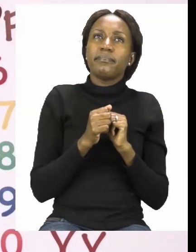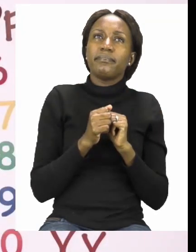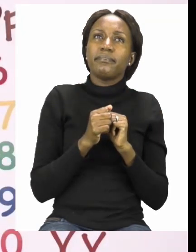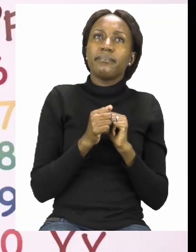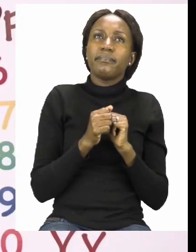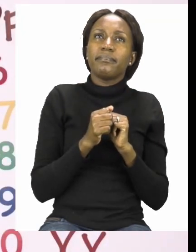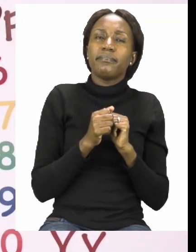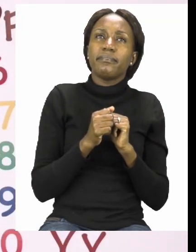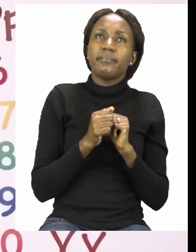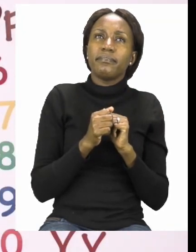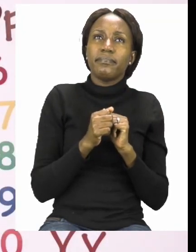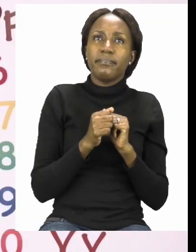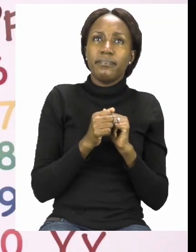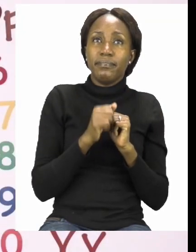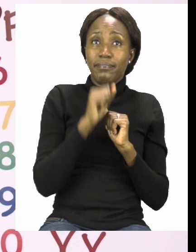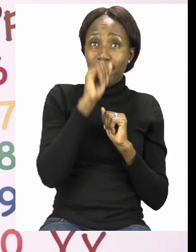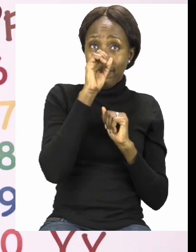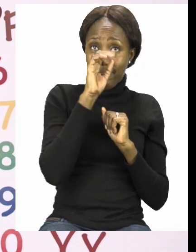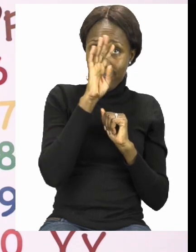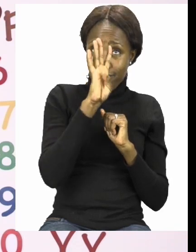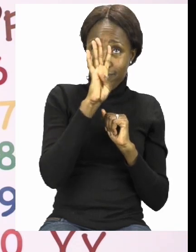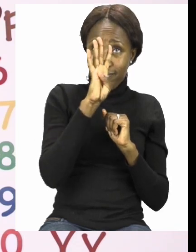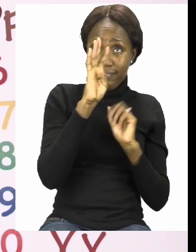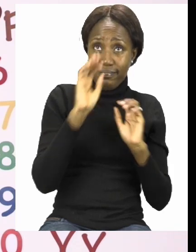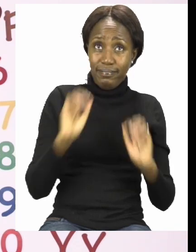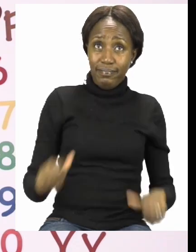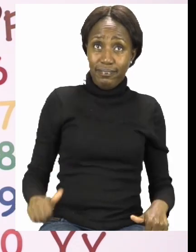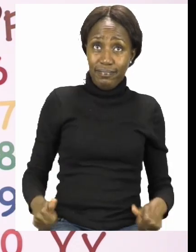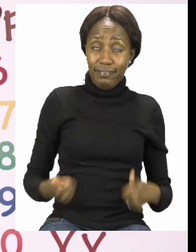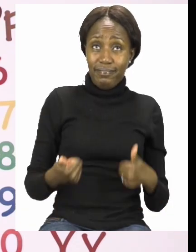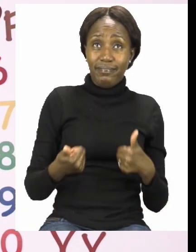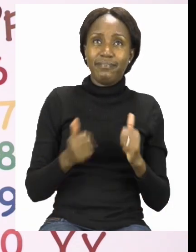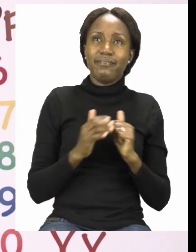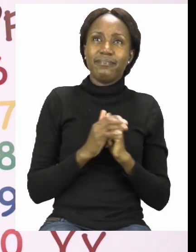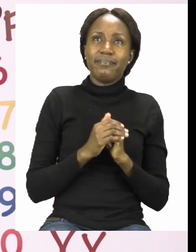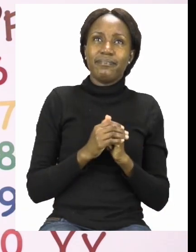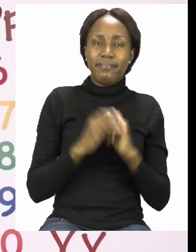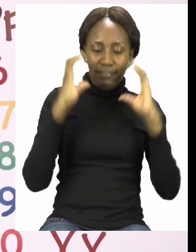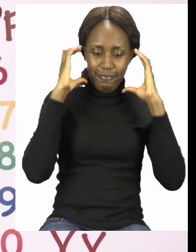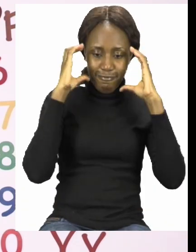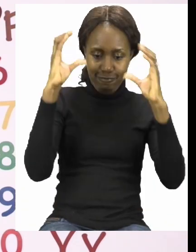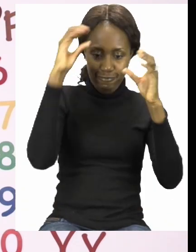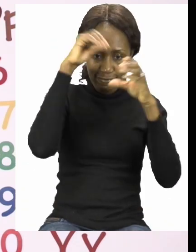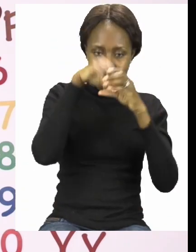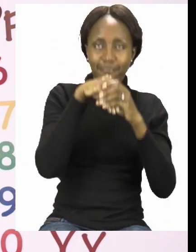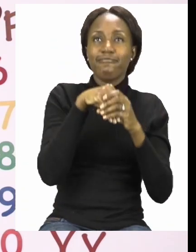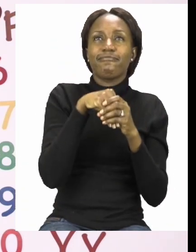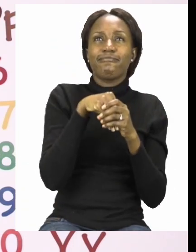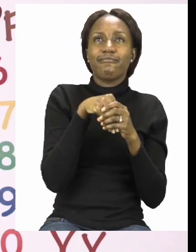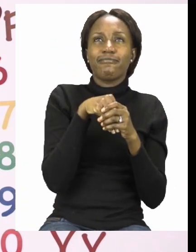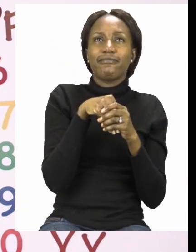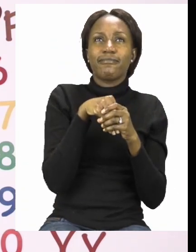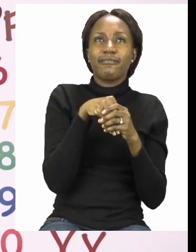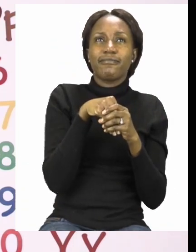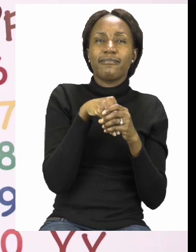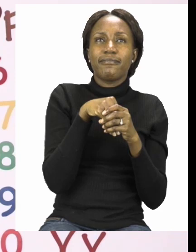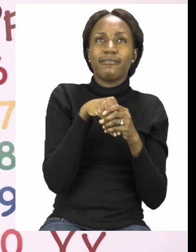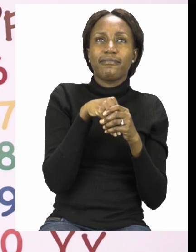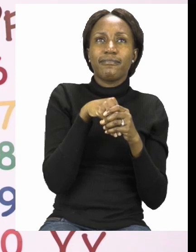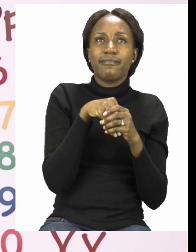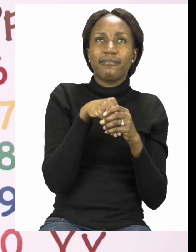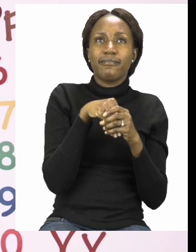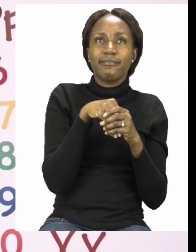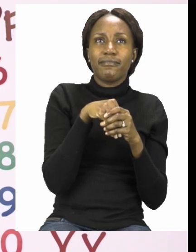We know that we started with 4 boys. 1, 2, 3, 4. So we are going to